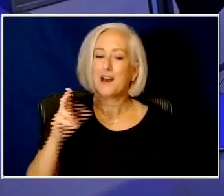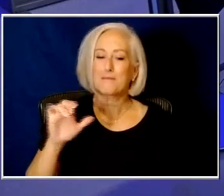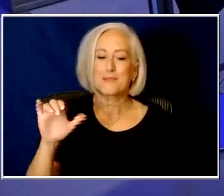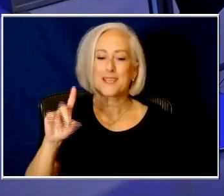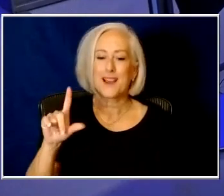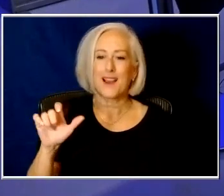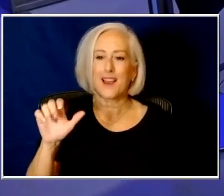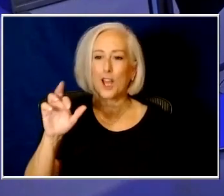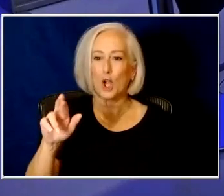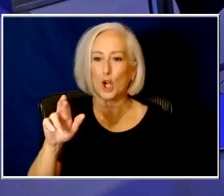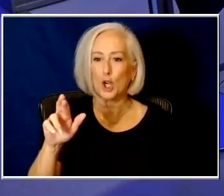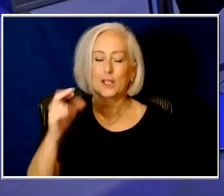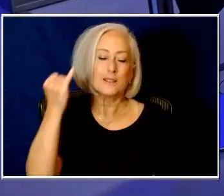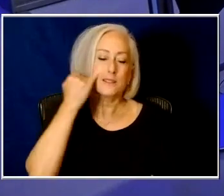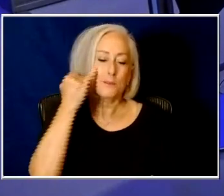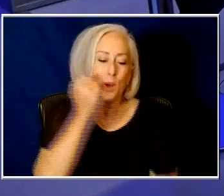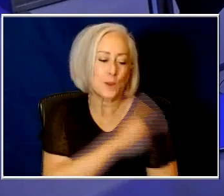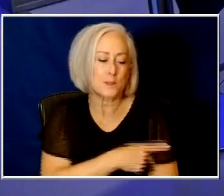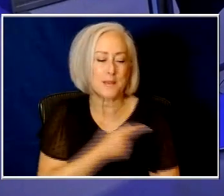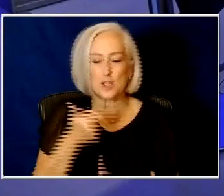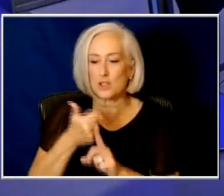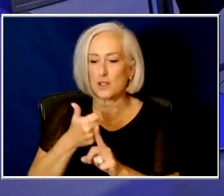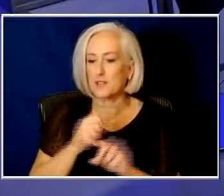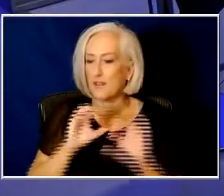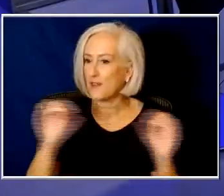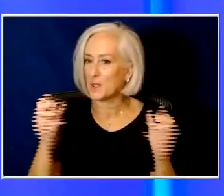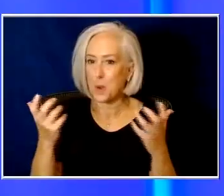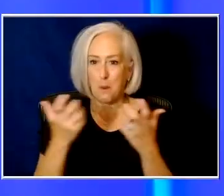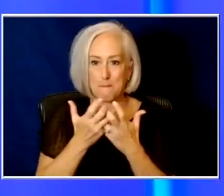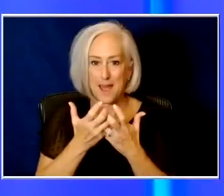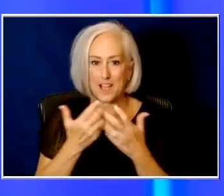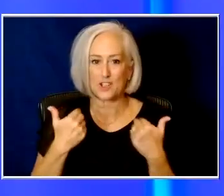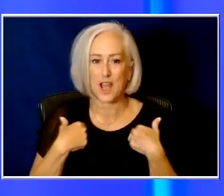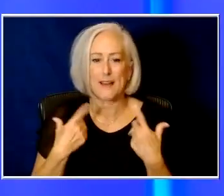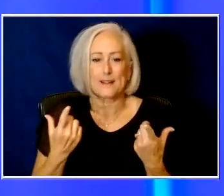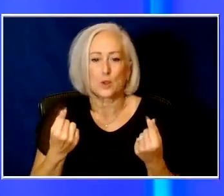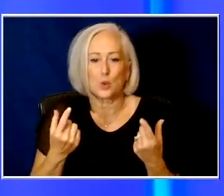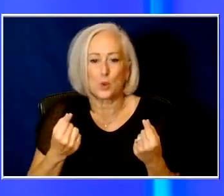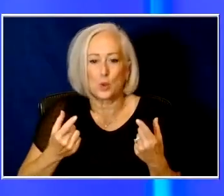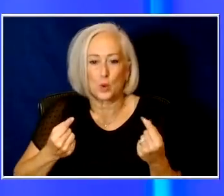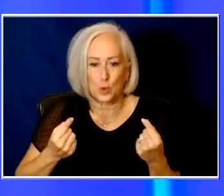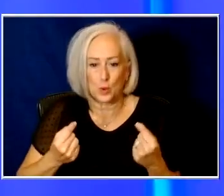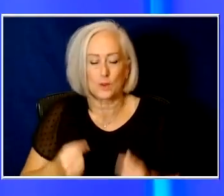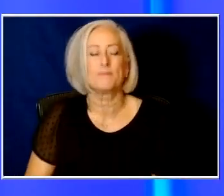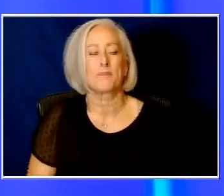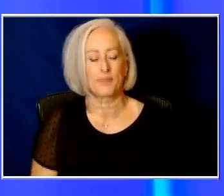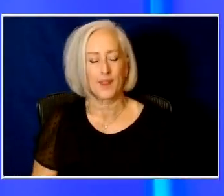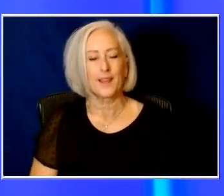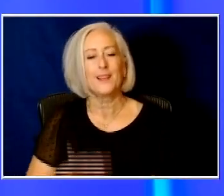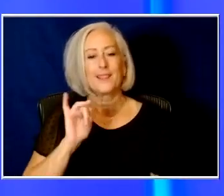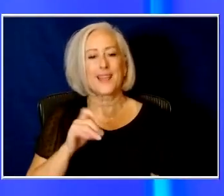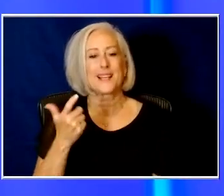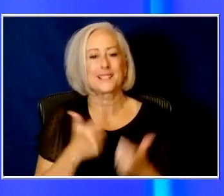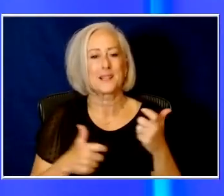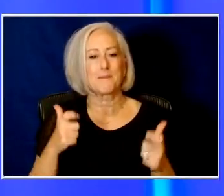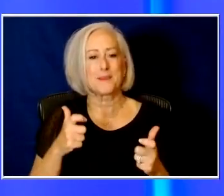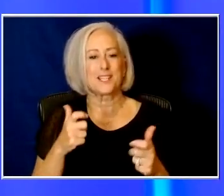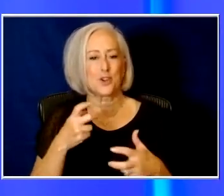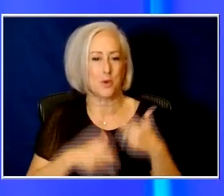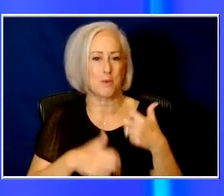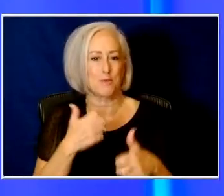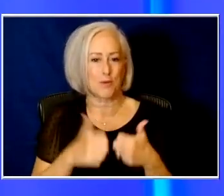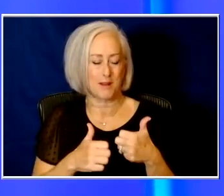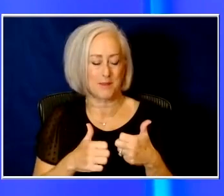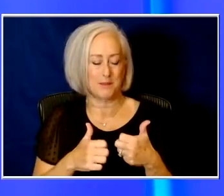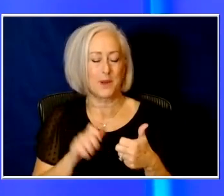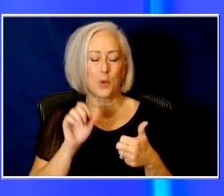What happens then? Because that's a little bumpier course. It is, and this used to be a bigger problem like 10, 15 years ago. But since then,